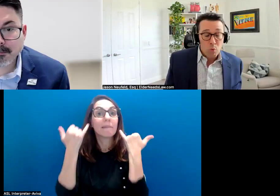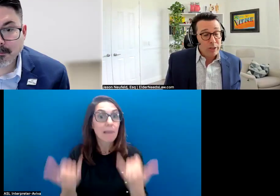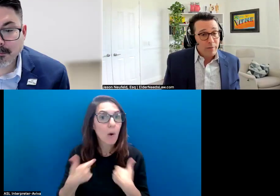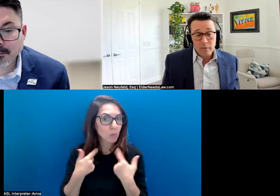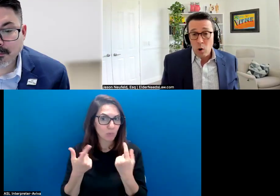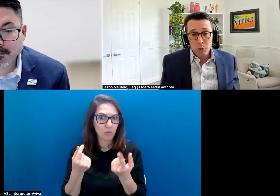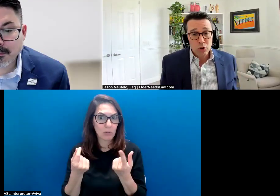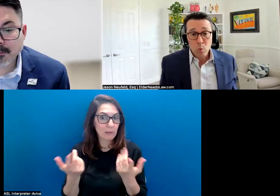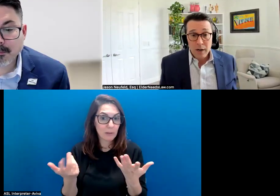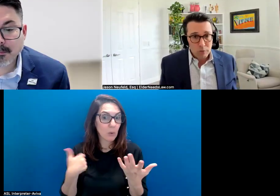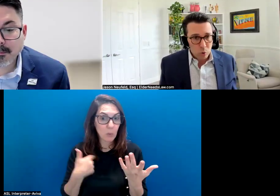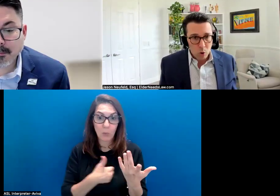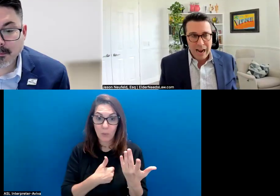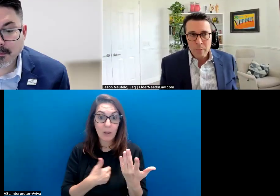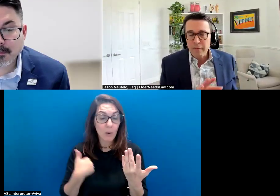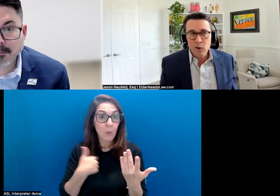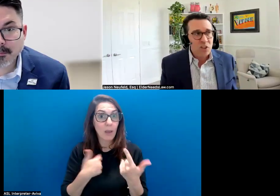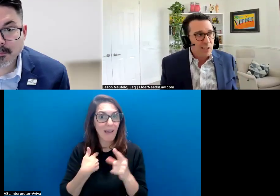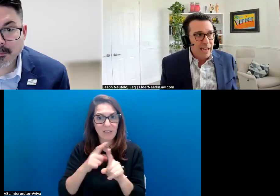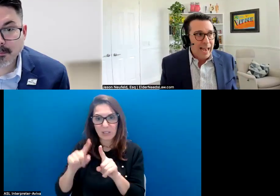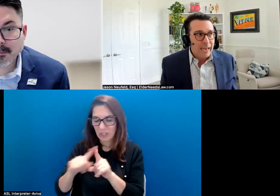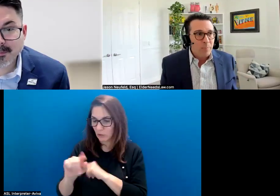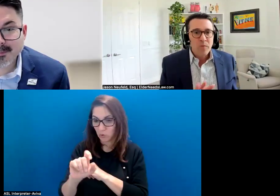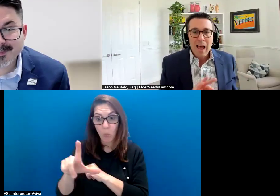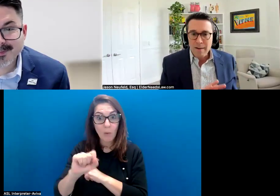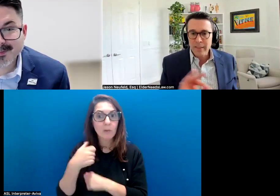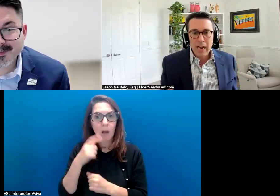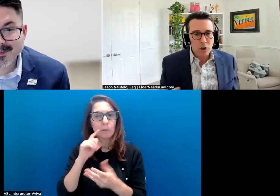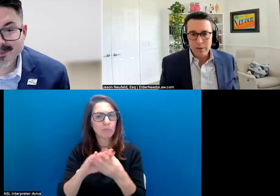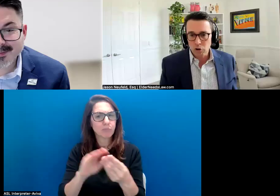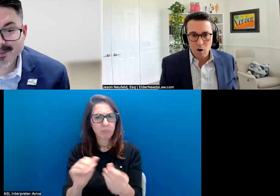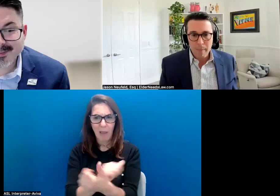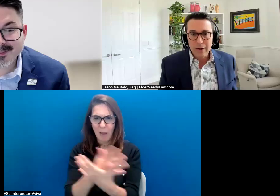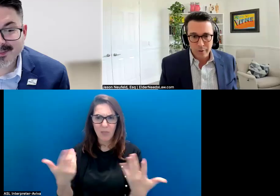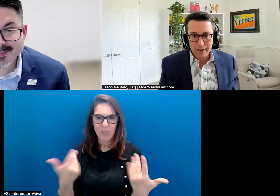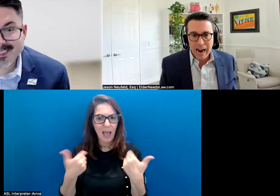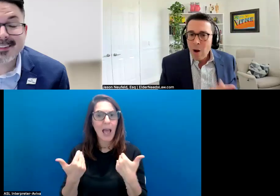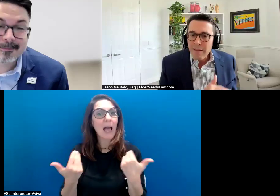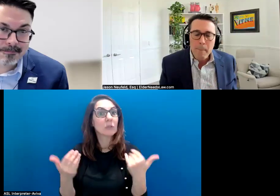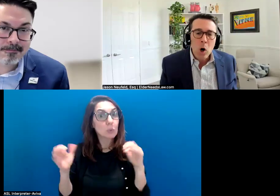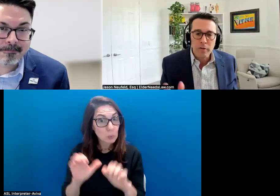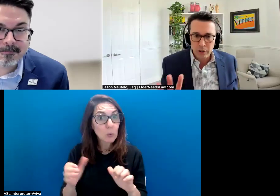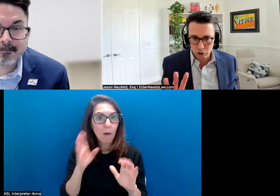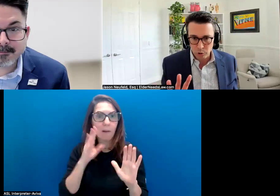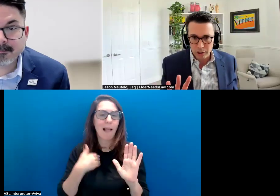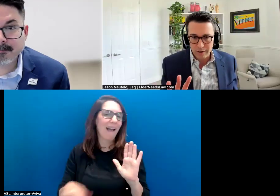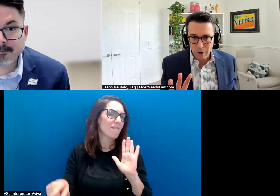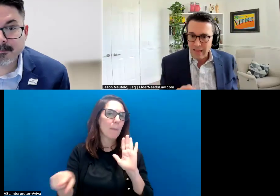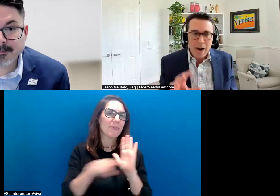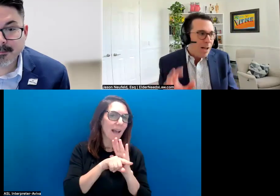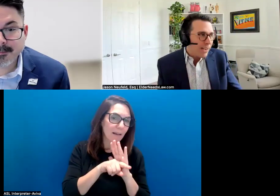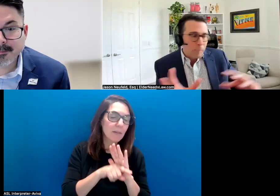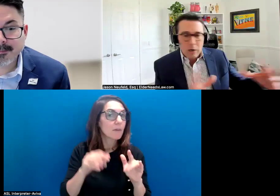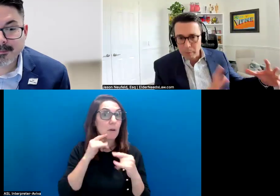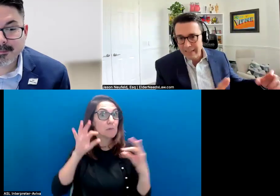have a whole suite of tools. I'm the first to say everything I do has a drawback to it. I don't have a perfect solution, right?